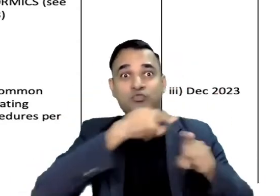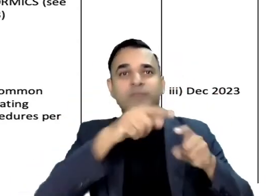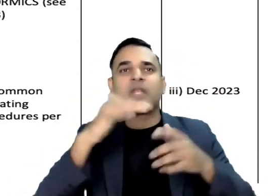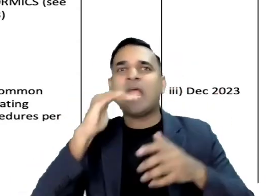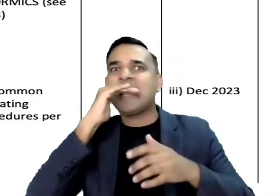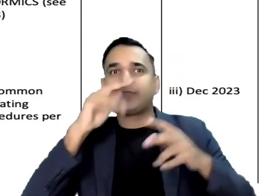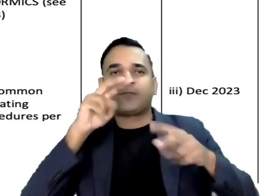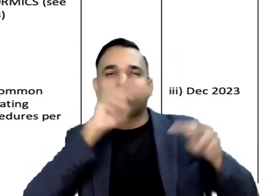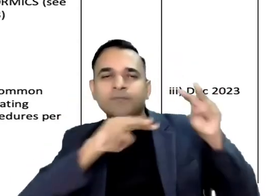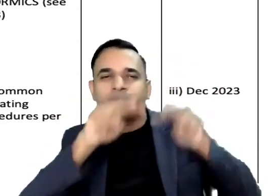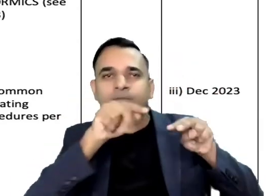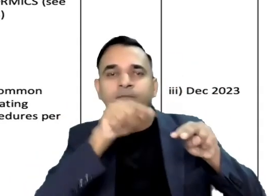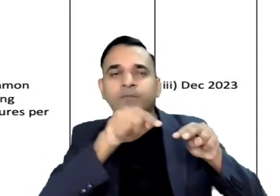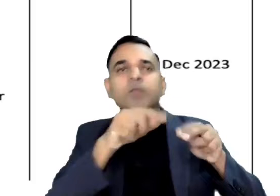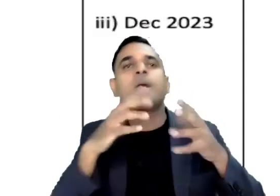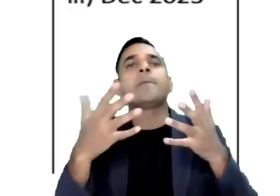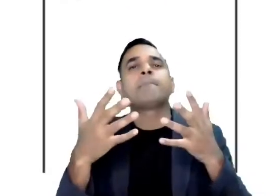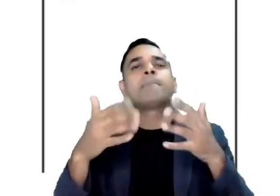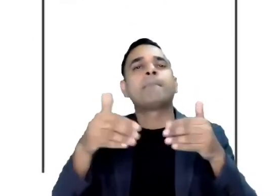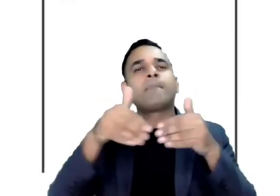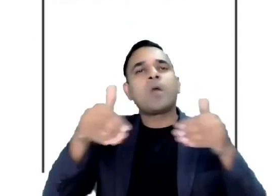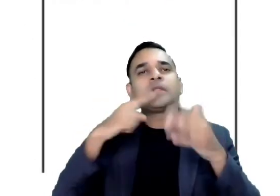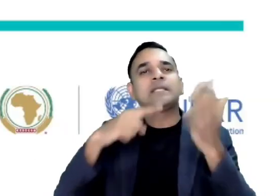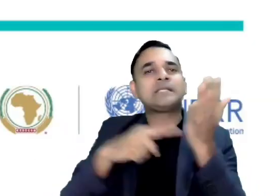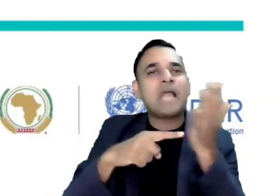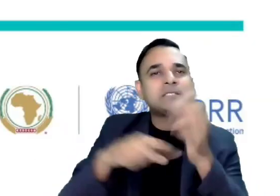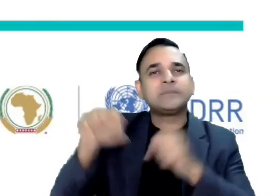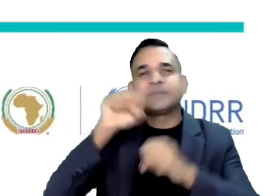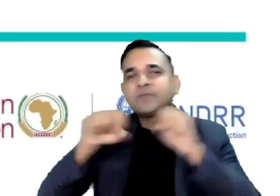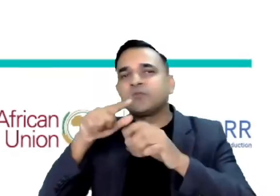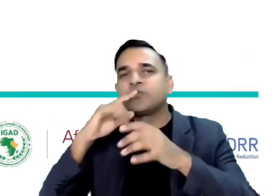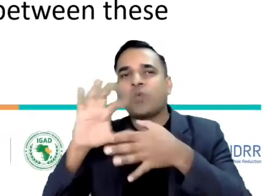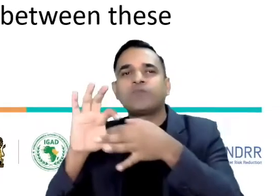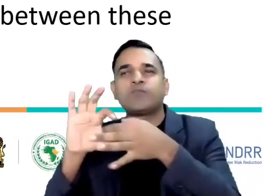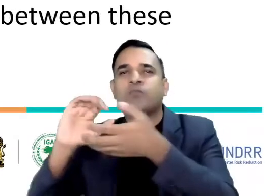and so on. So the list can really be very long as well.